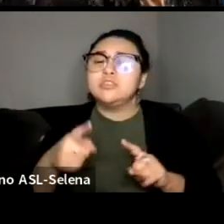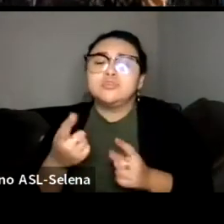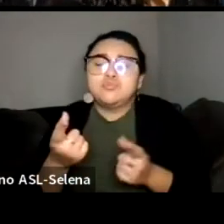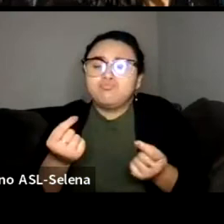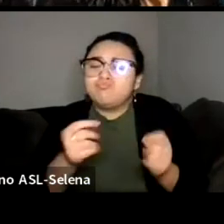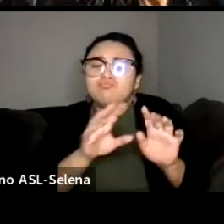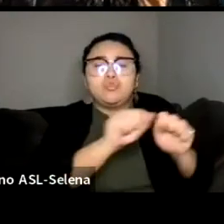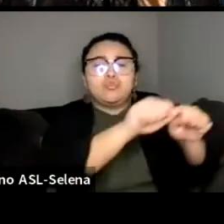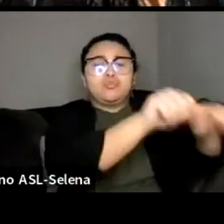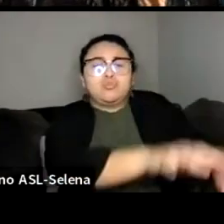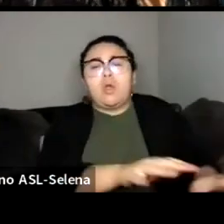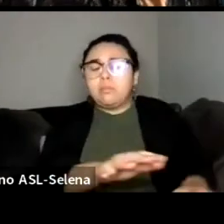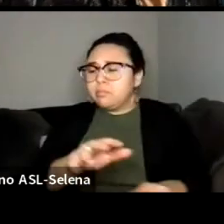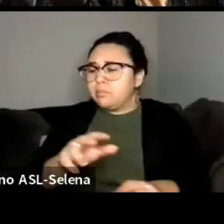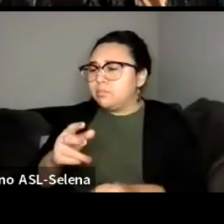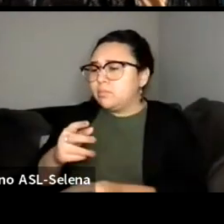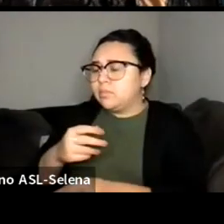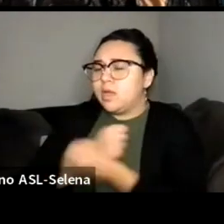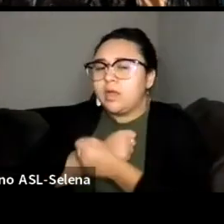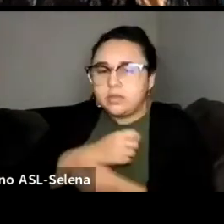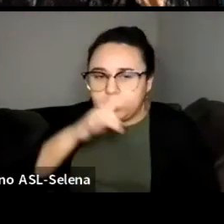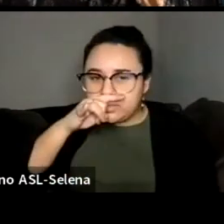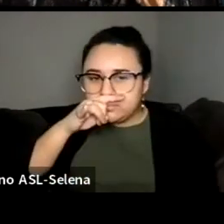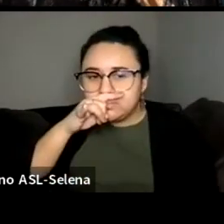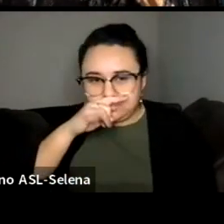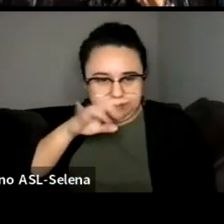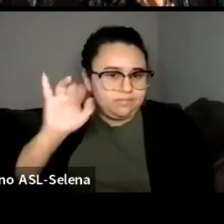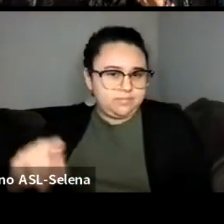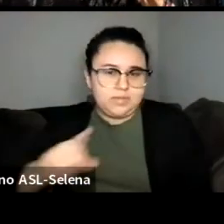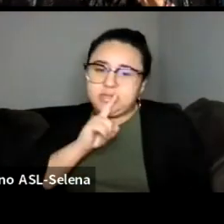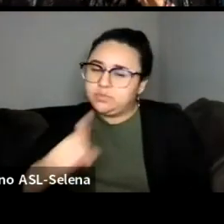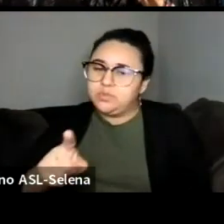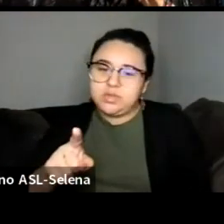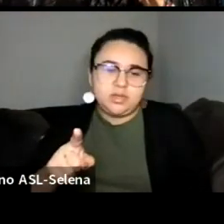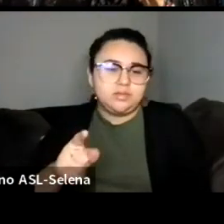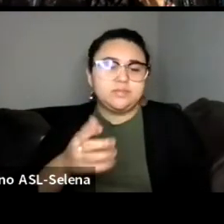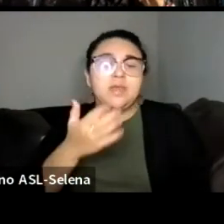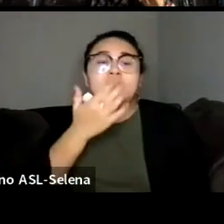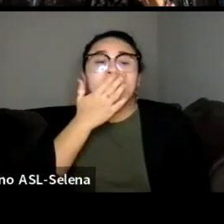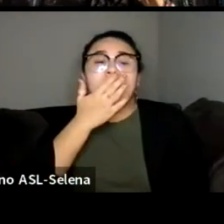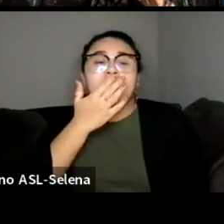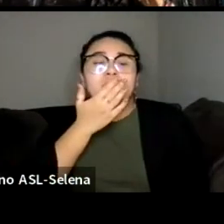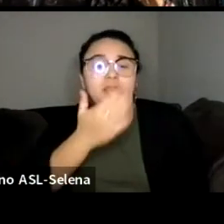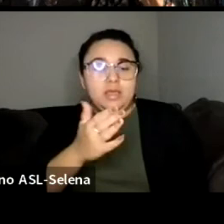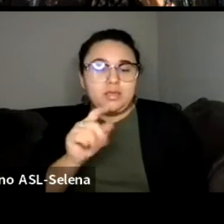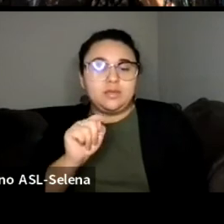You are honoring the people, the elders who have made space for us, Tamanya Garza.